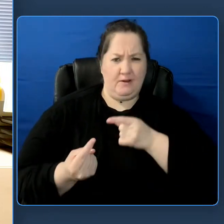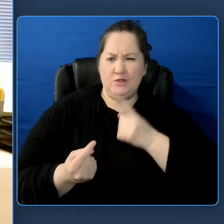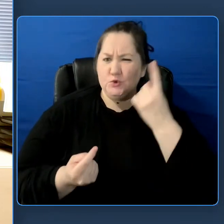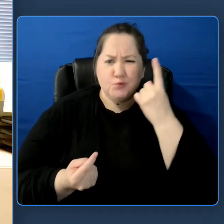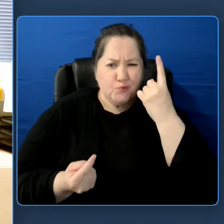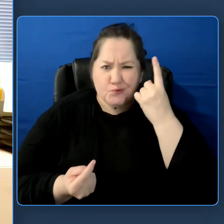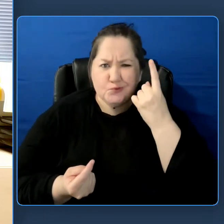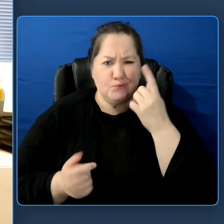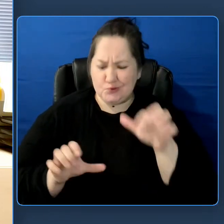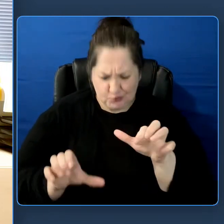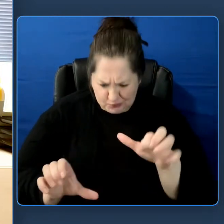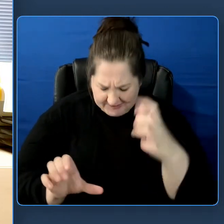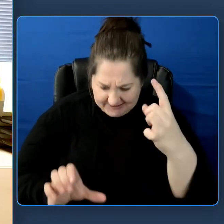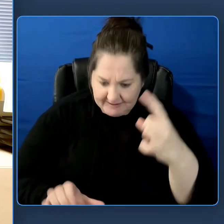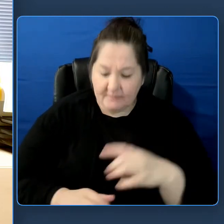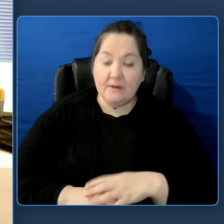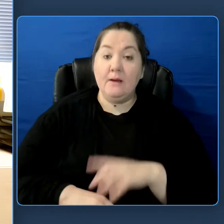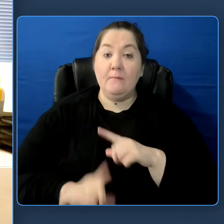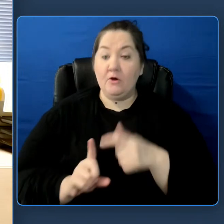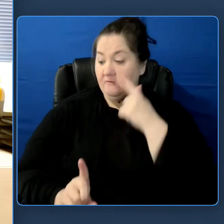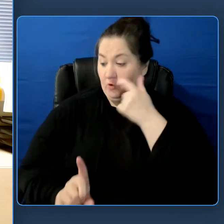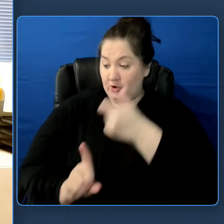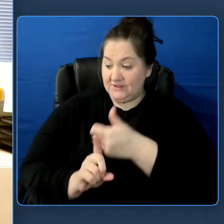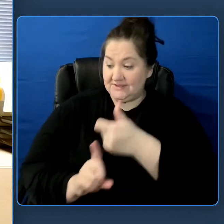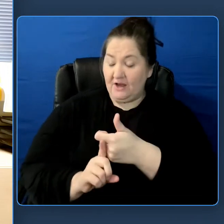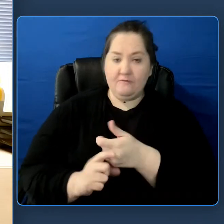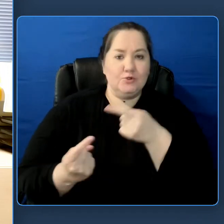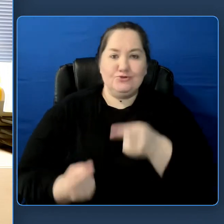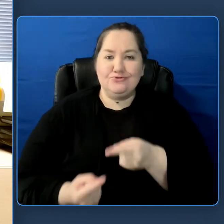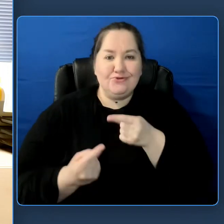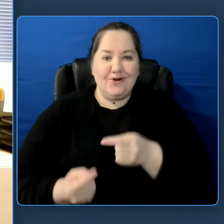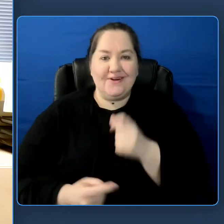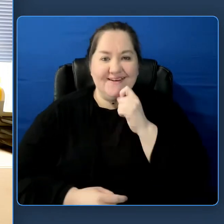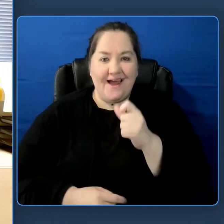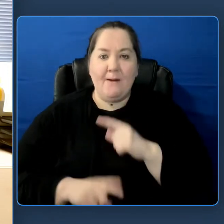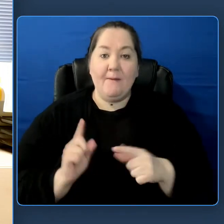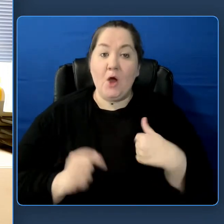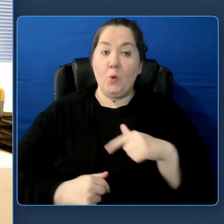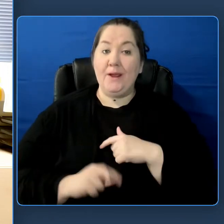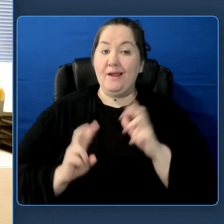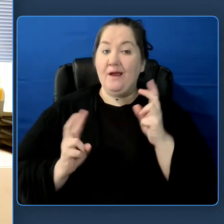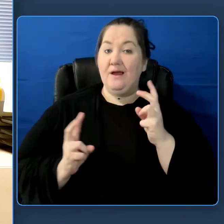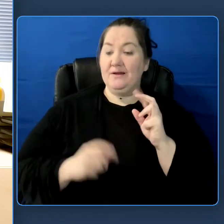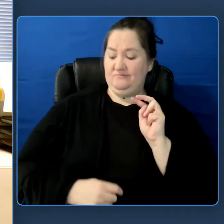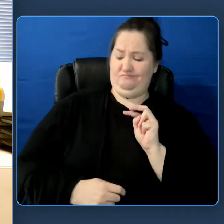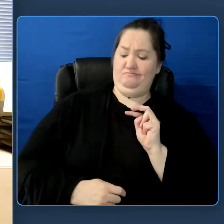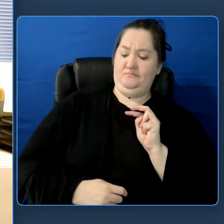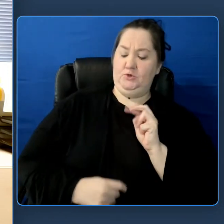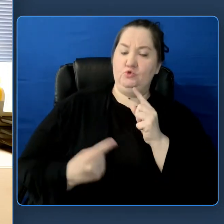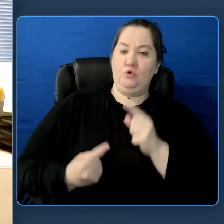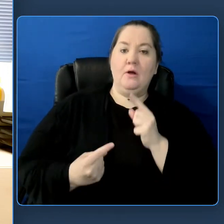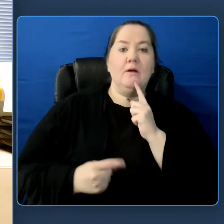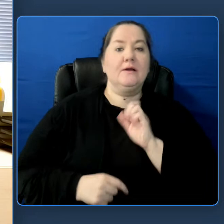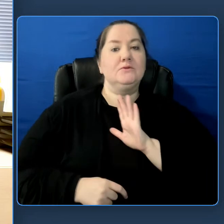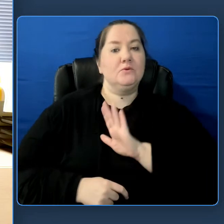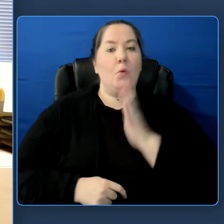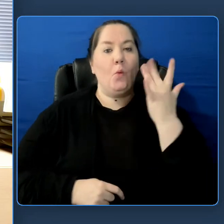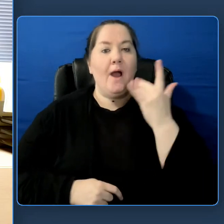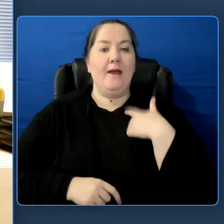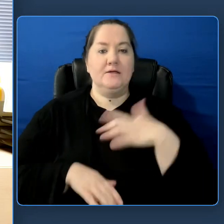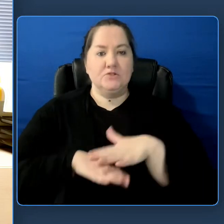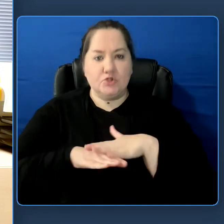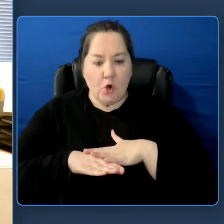do something, but to her it wasn't a struggle, but to our perception it was a struggle. Just because it was slower and